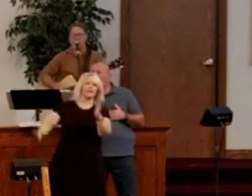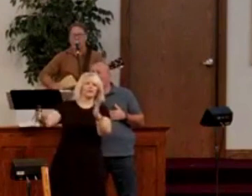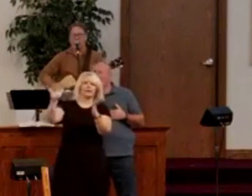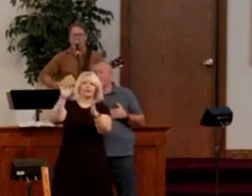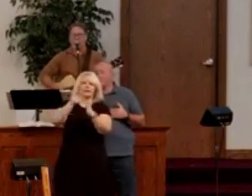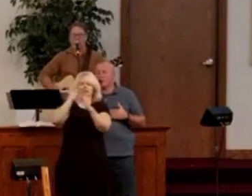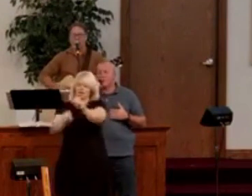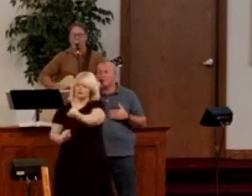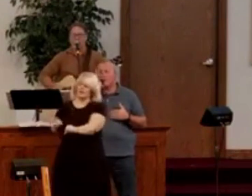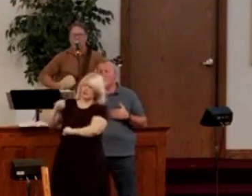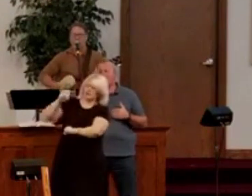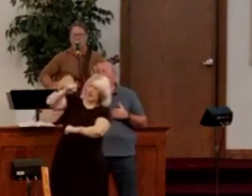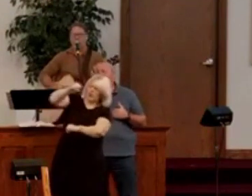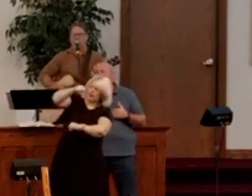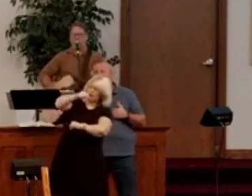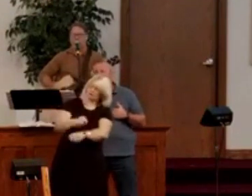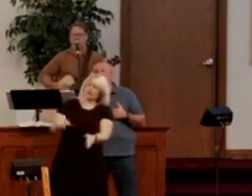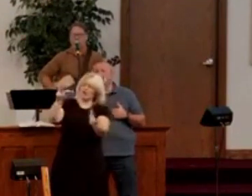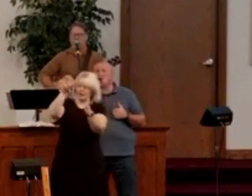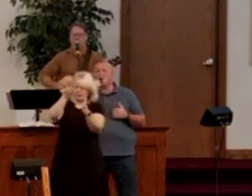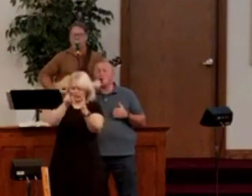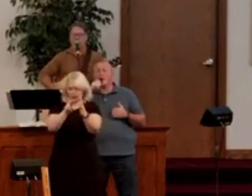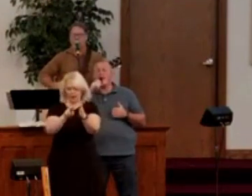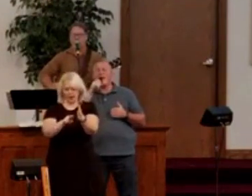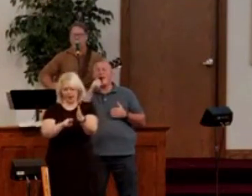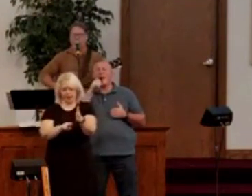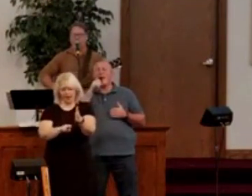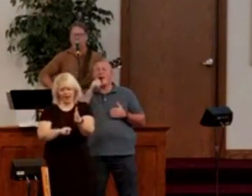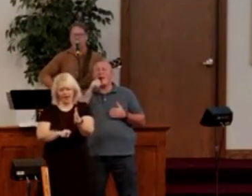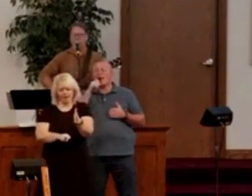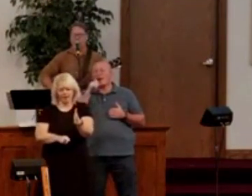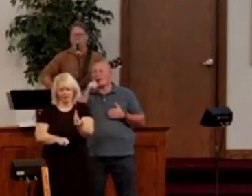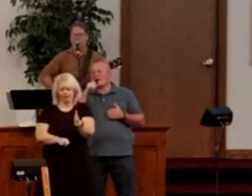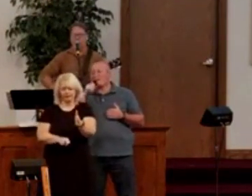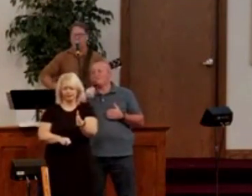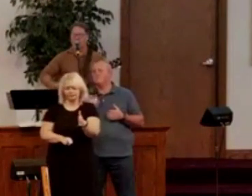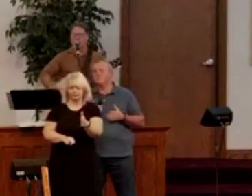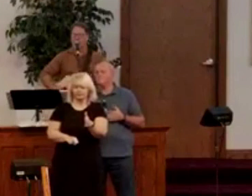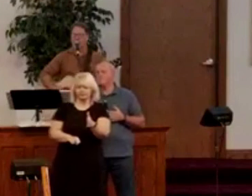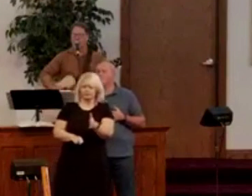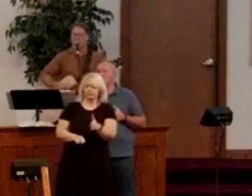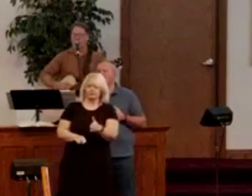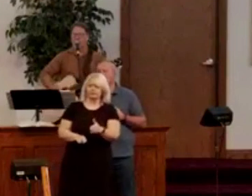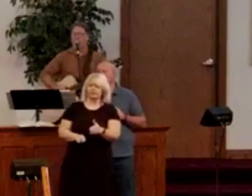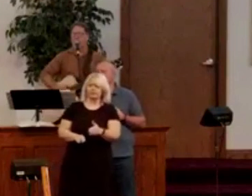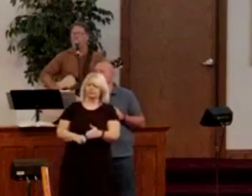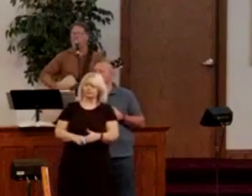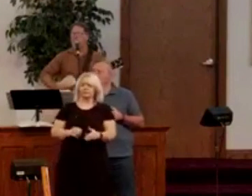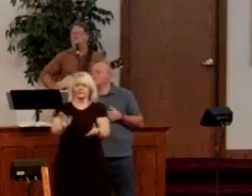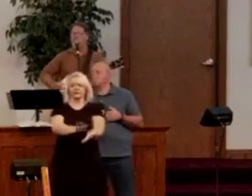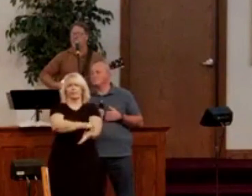grave. Jesus conquered the grave.